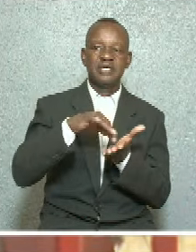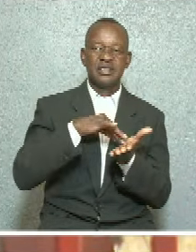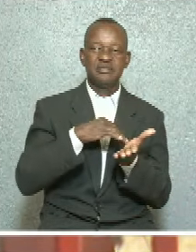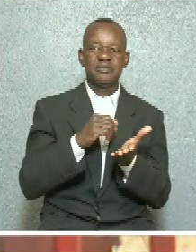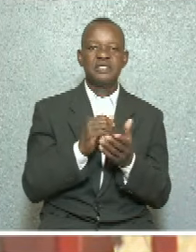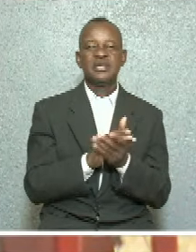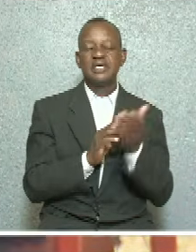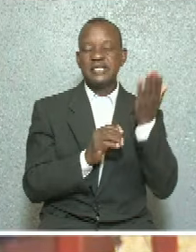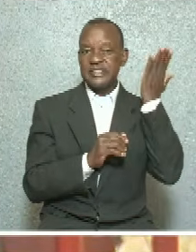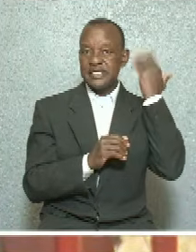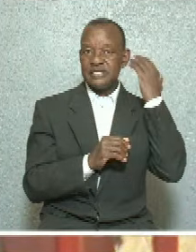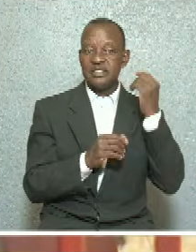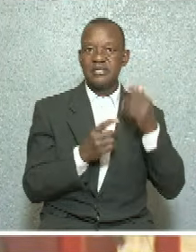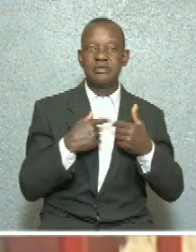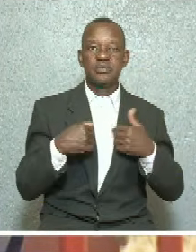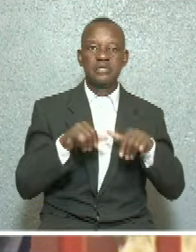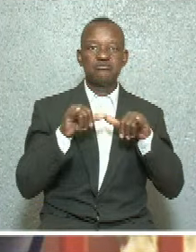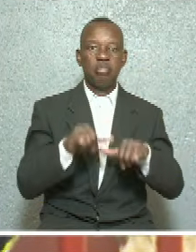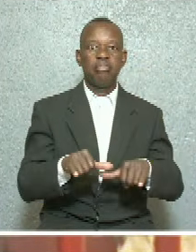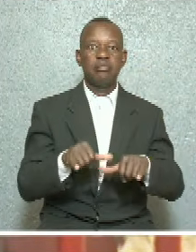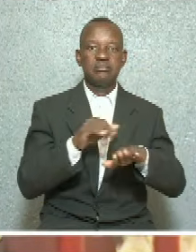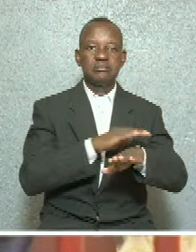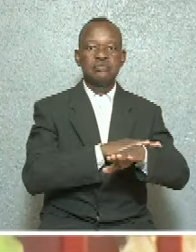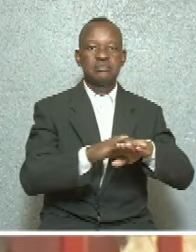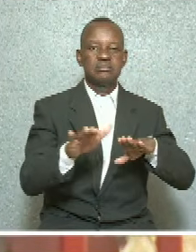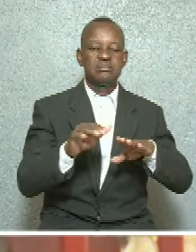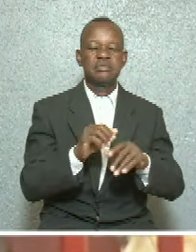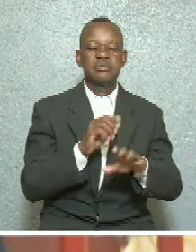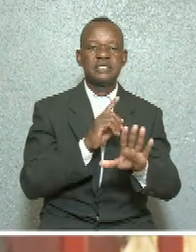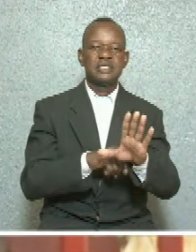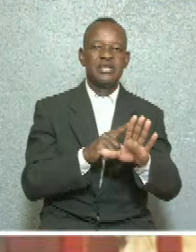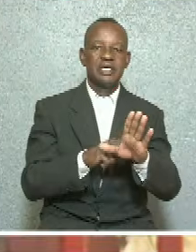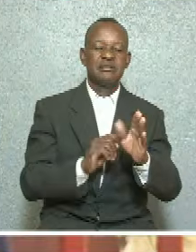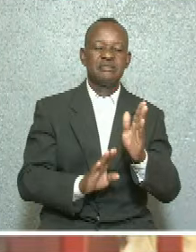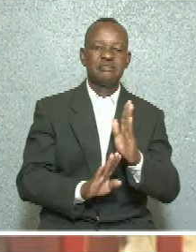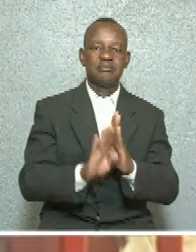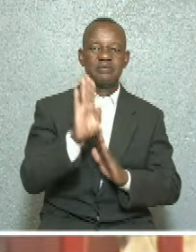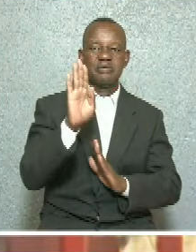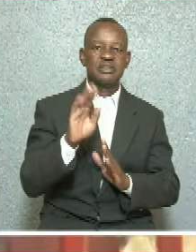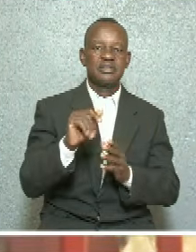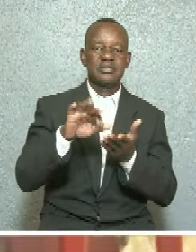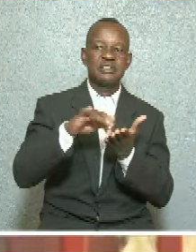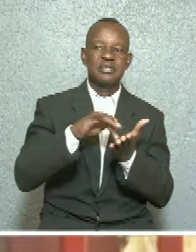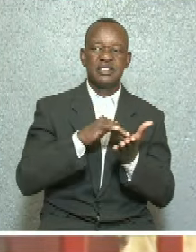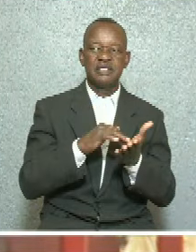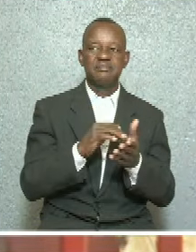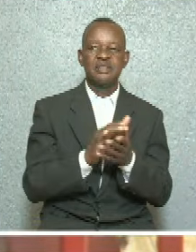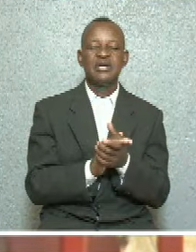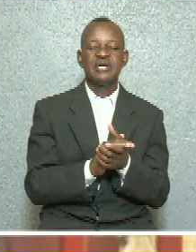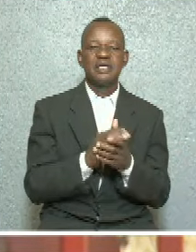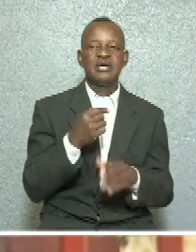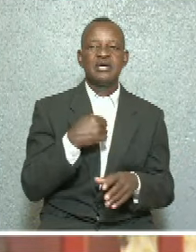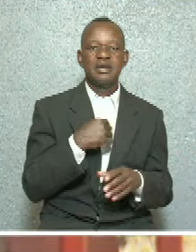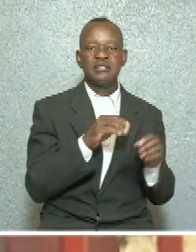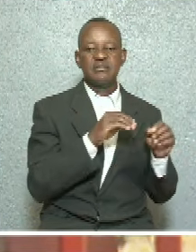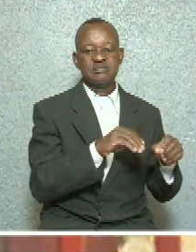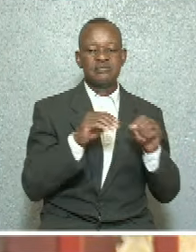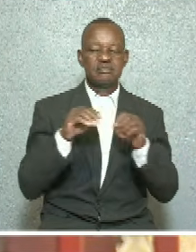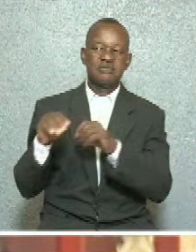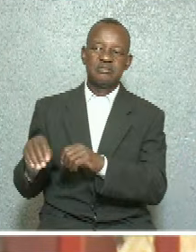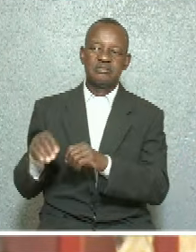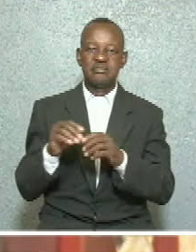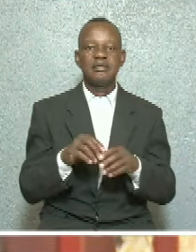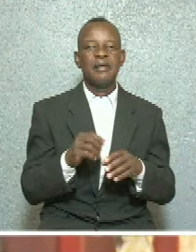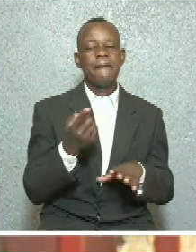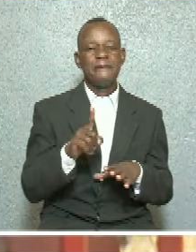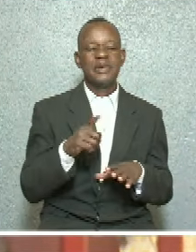and everything. So when this program came, we started coming here. Mary J started helping us with our schoolwork and everything. So